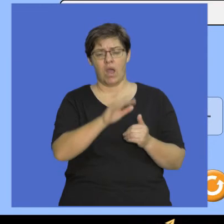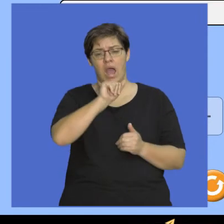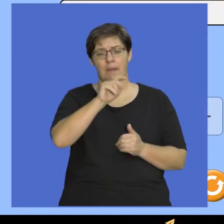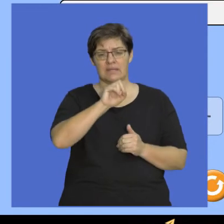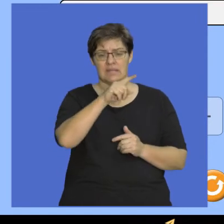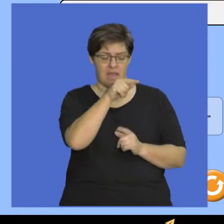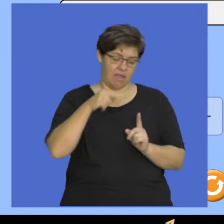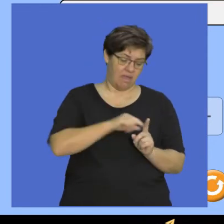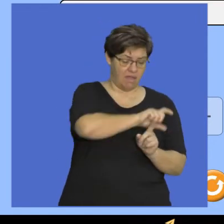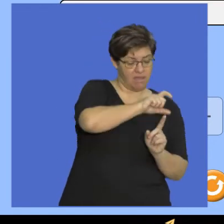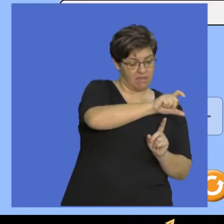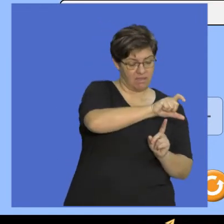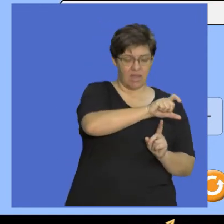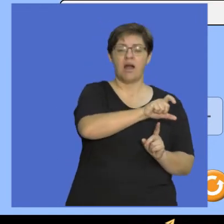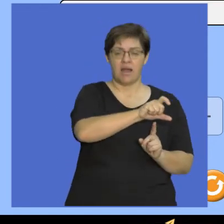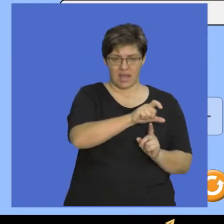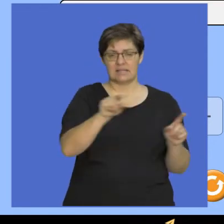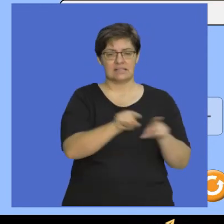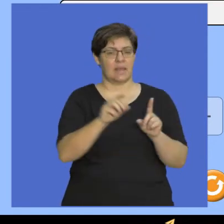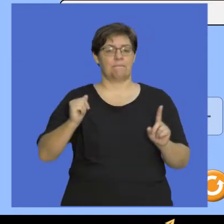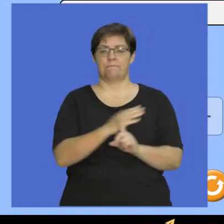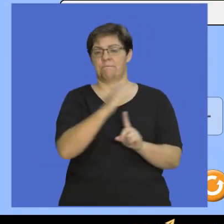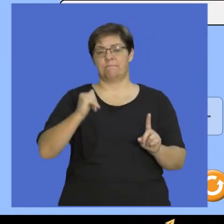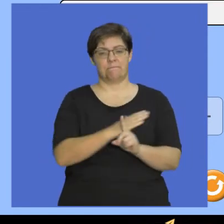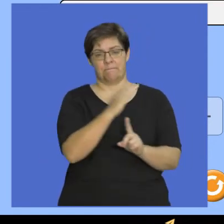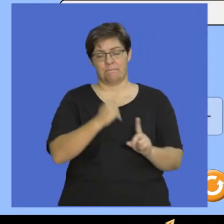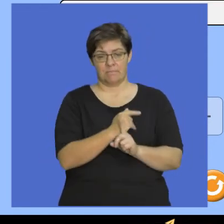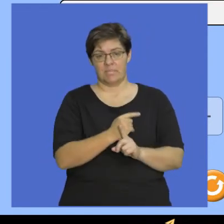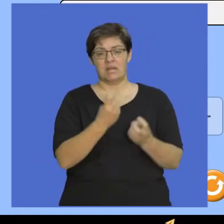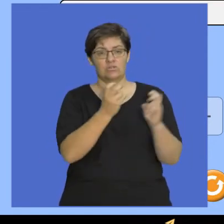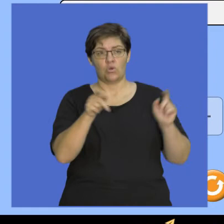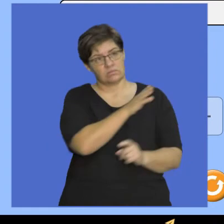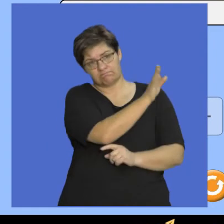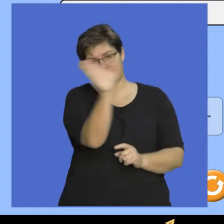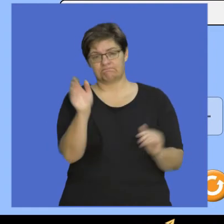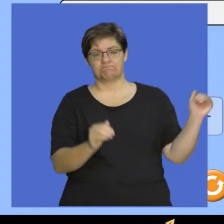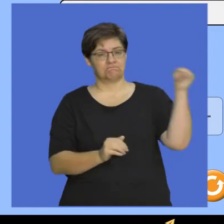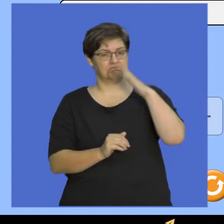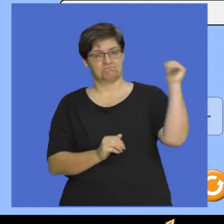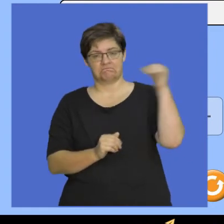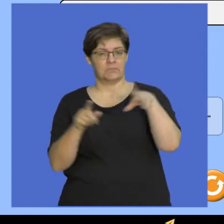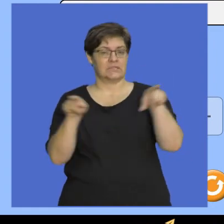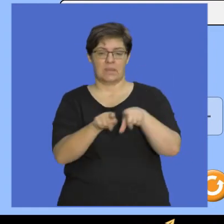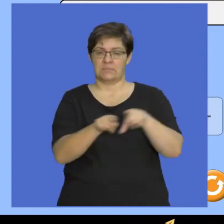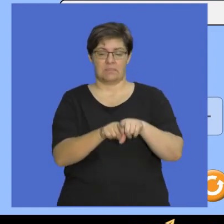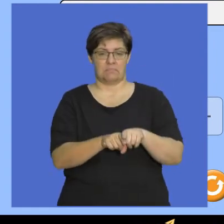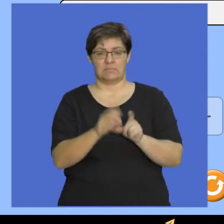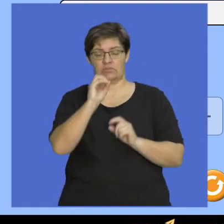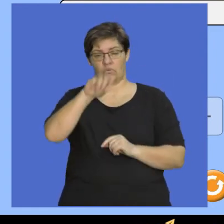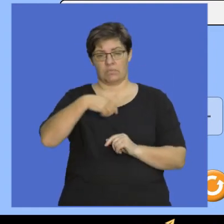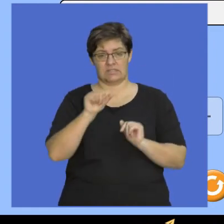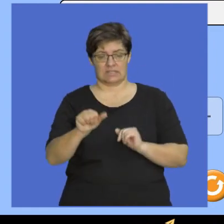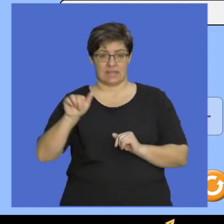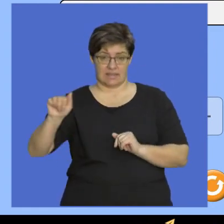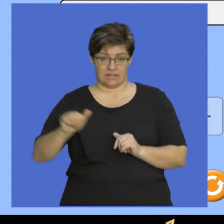ammeter, we would also understand that the same amount of current, even through the source, the same amount of current will pass through it, okay? So